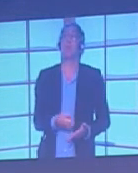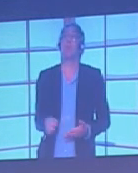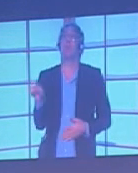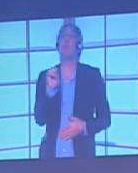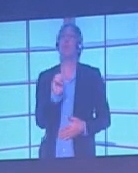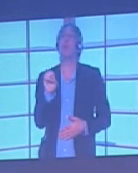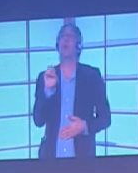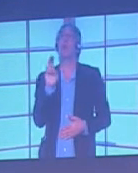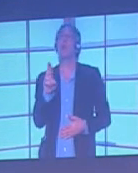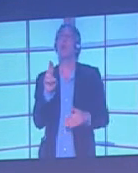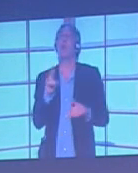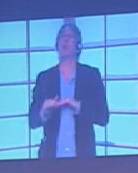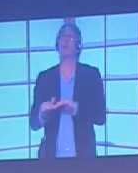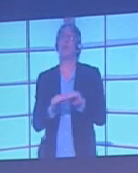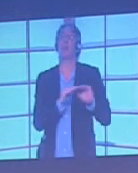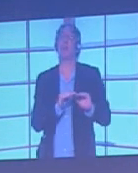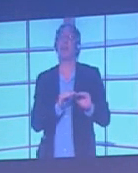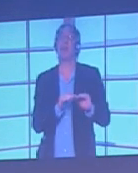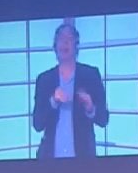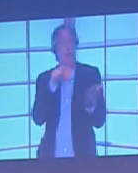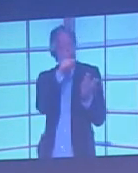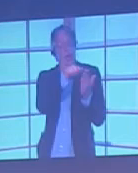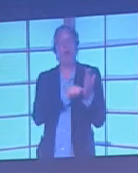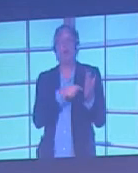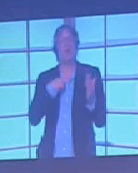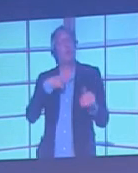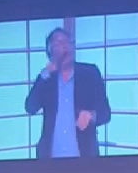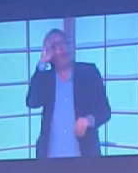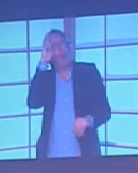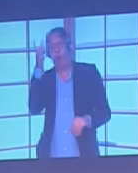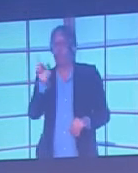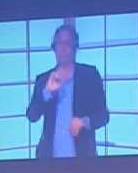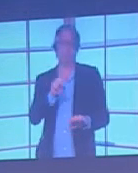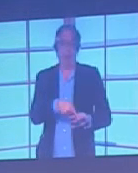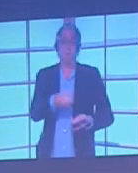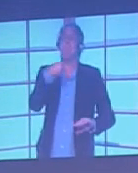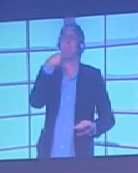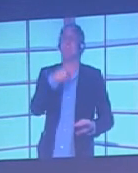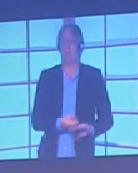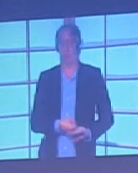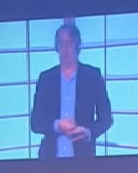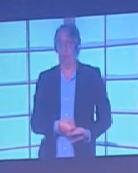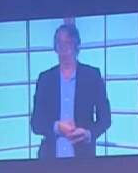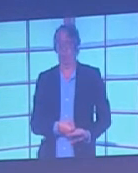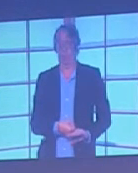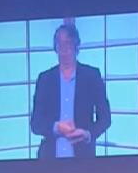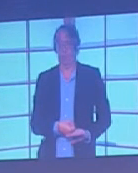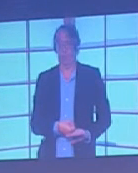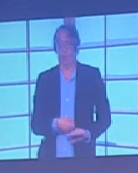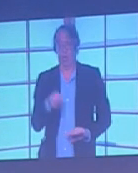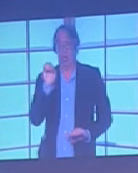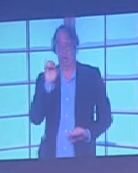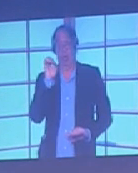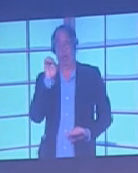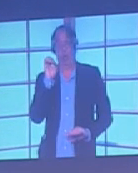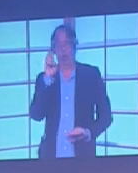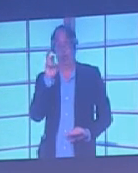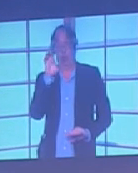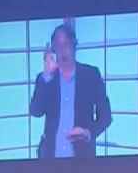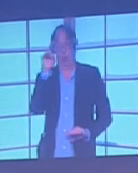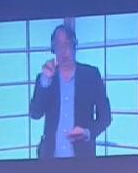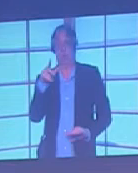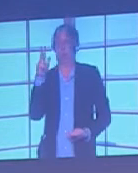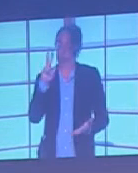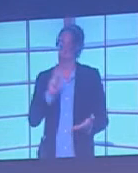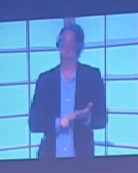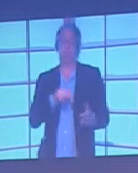These are not numbers we've picked out of the air. These are the minimum requirements laid down by Europe. What we're asking for